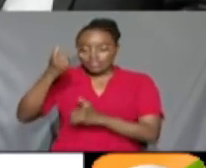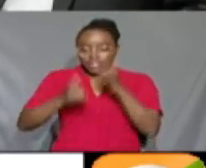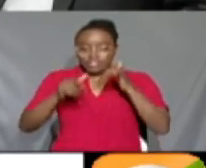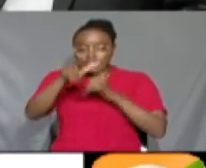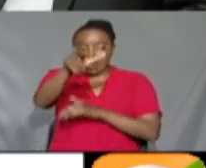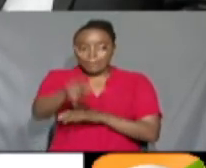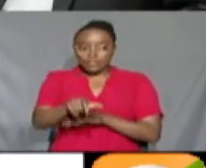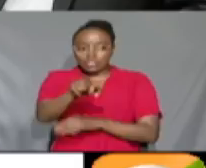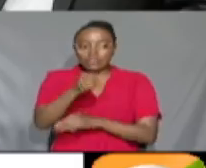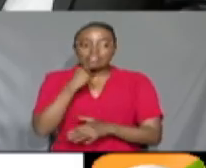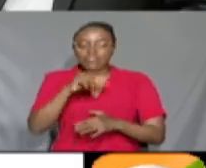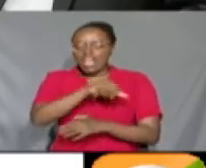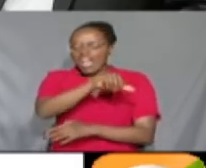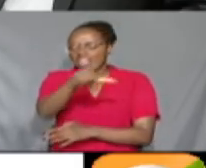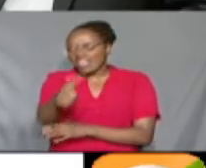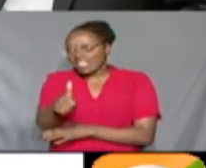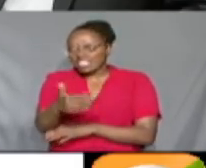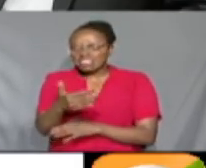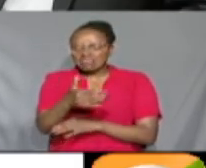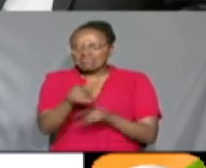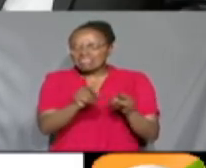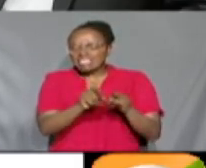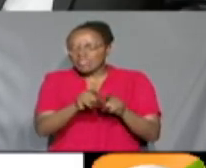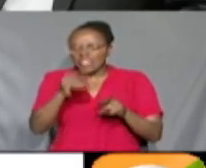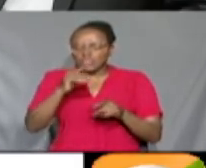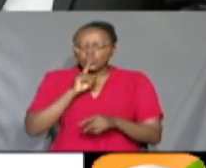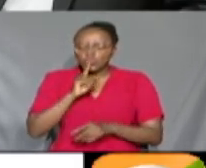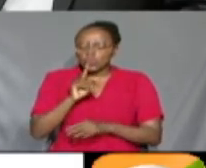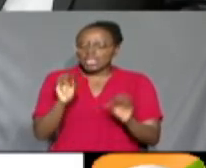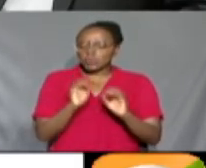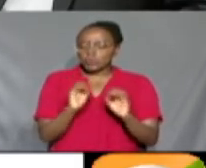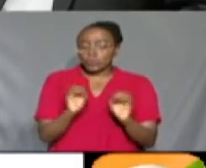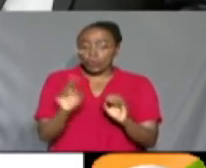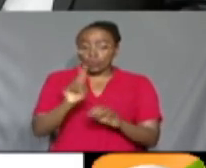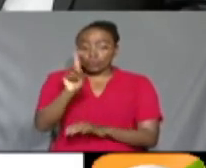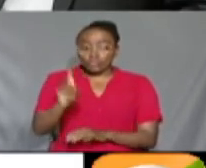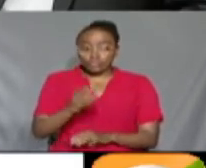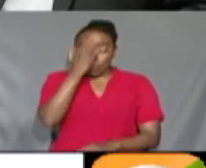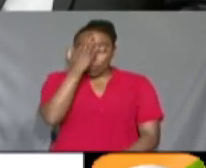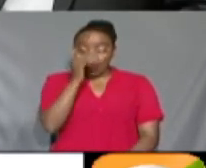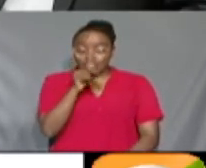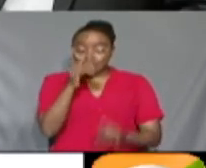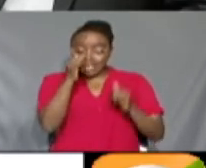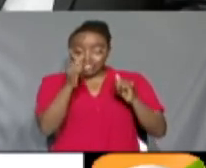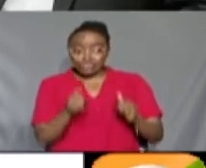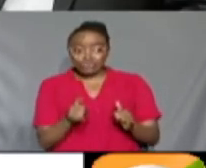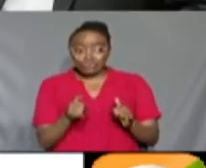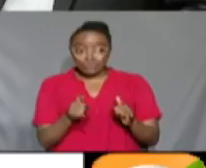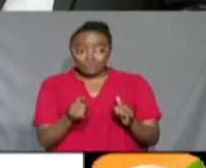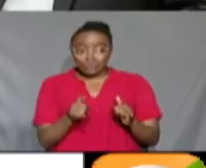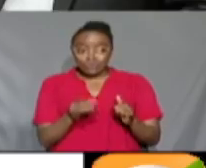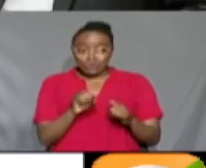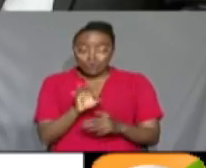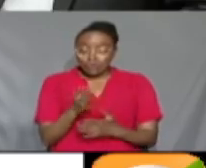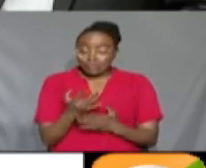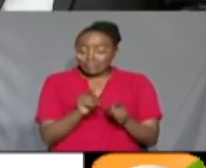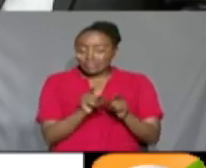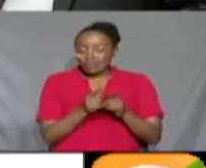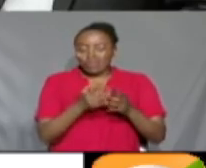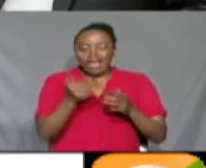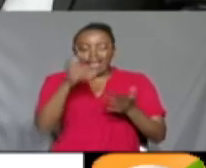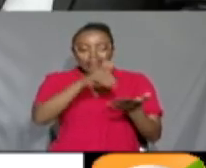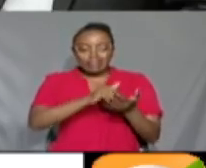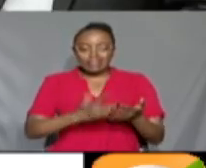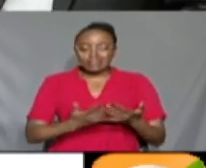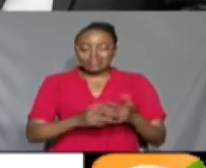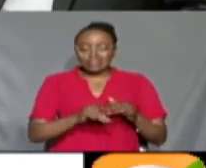SMS has called it another round of uncertainty. My question to you is, why this fresh round of sort of countrywide tours,